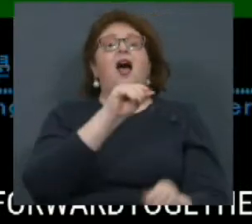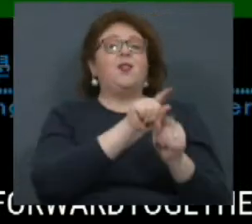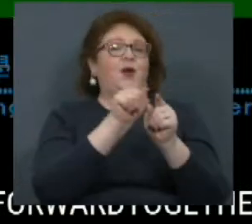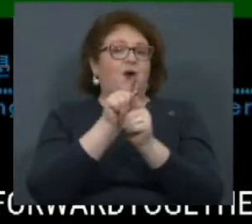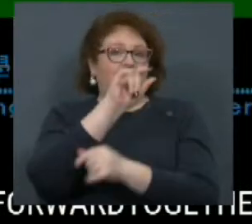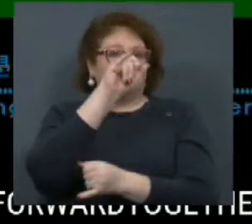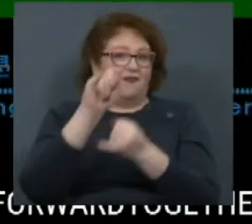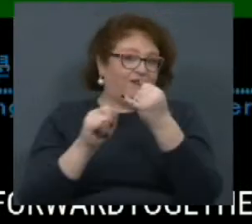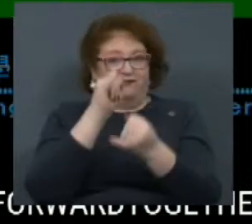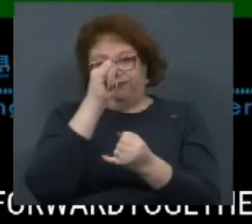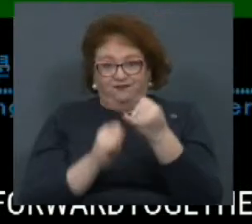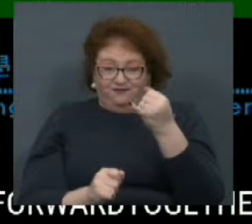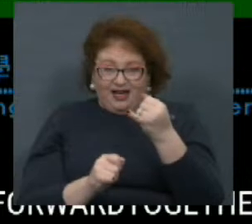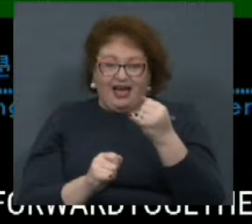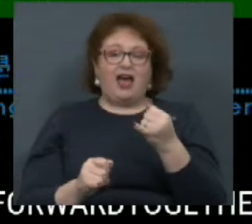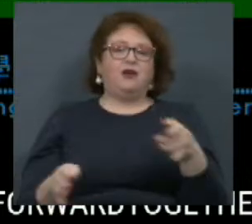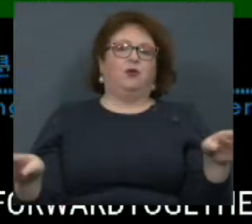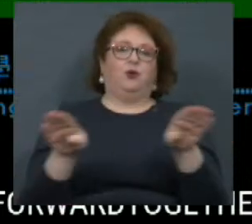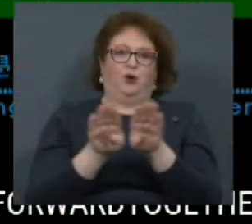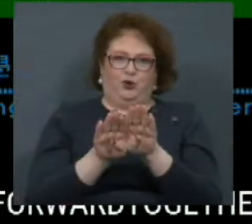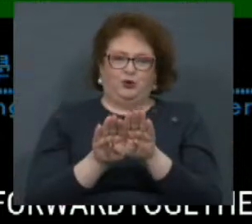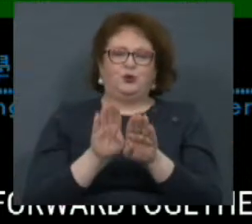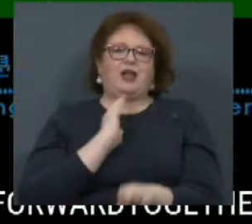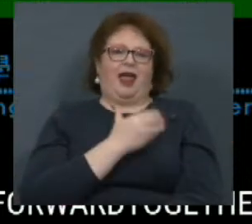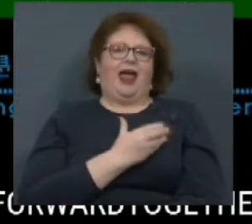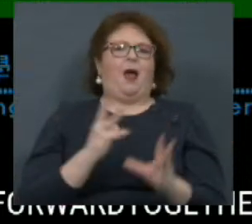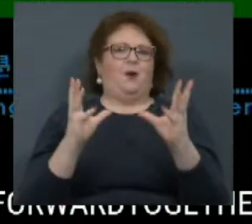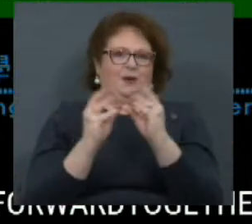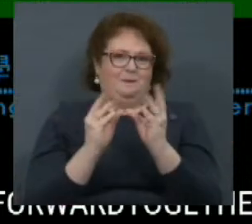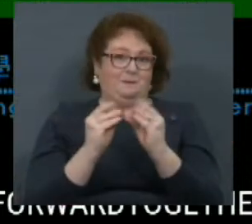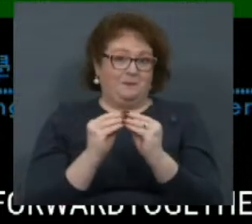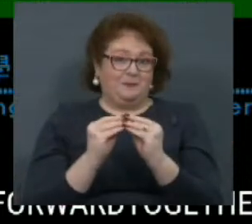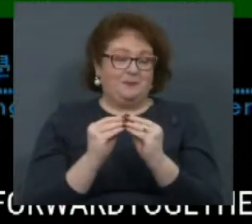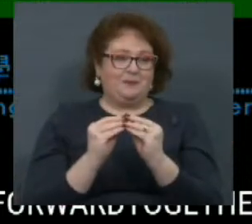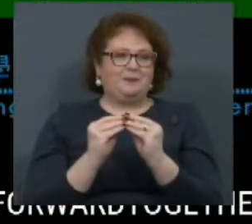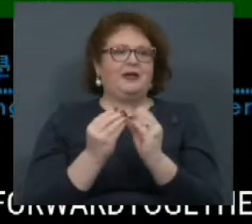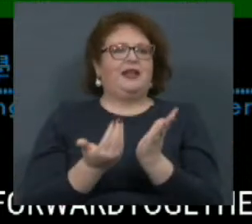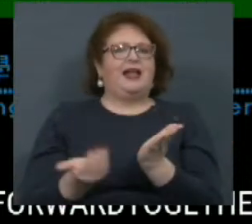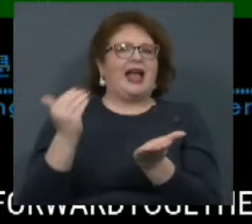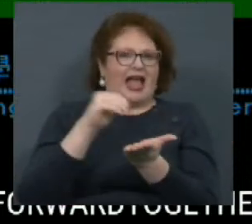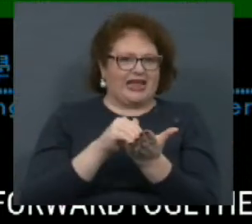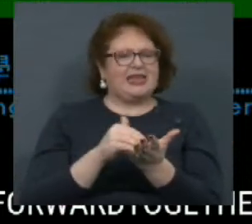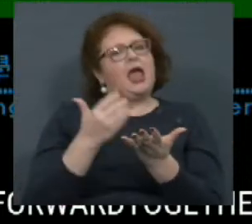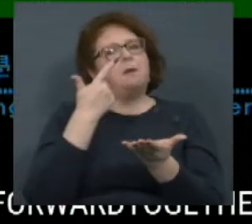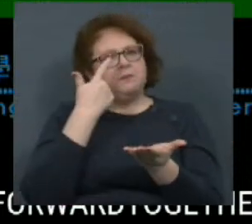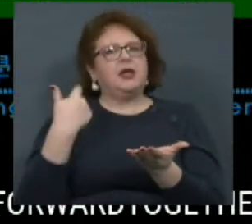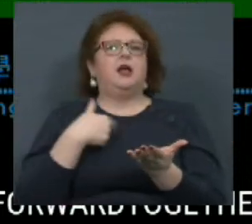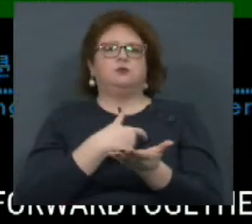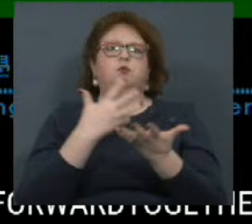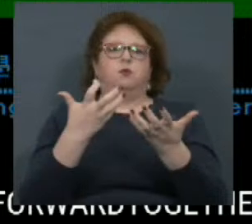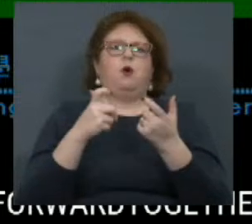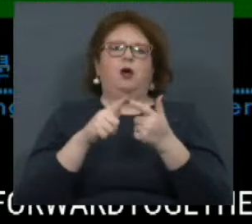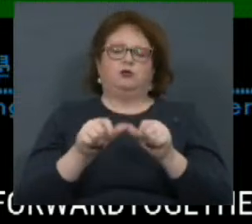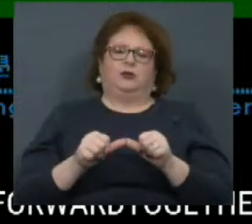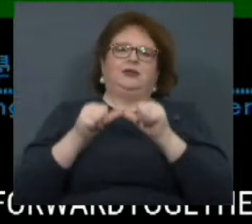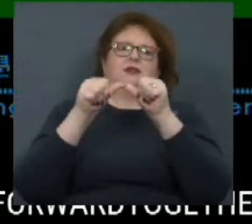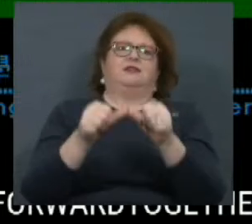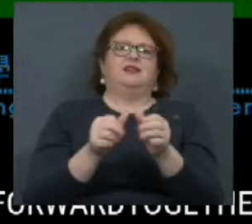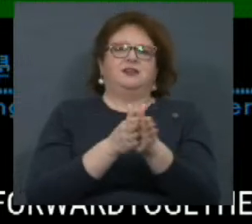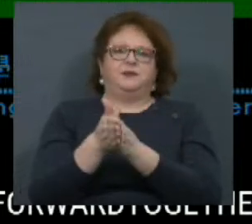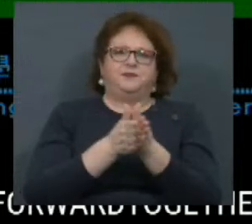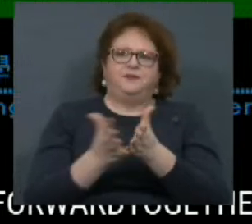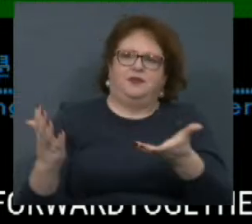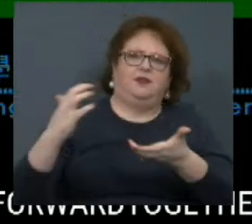concluded with our meeting that we had so that we could again foster an educational exchange between